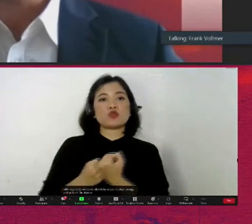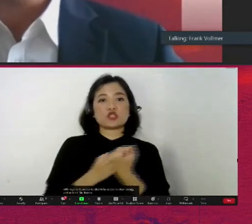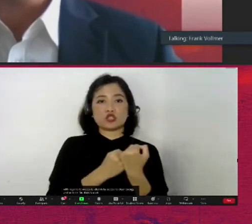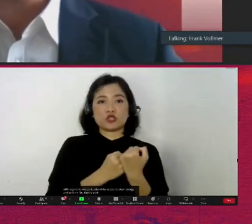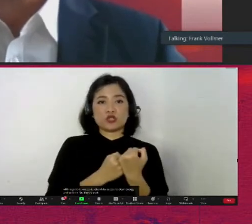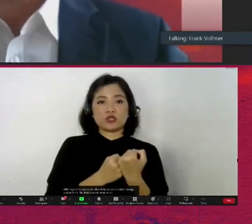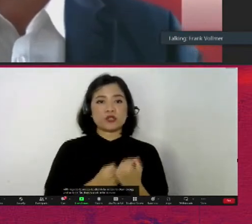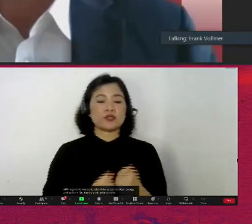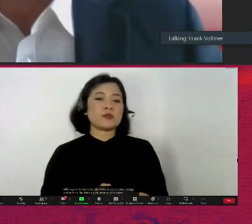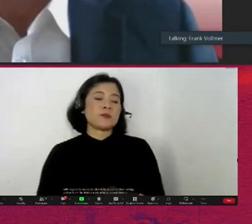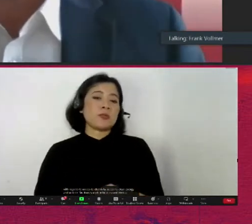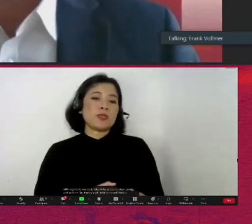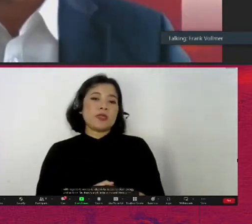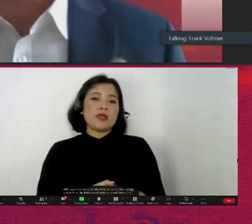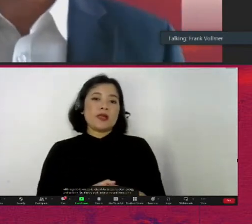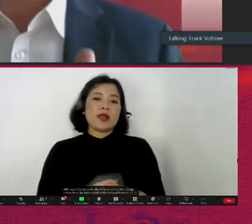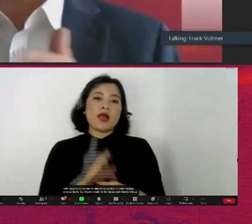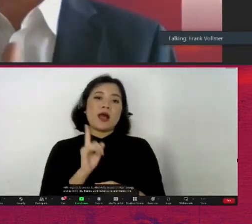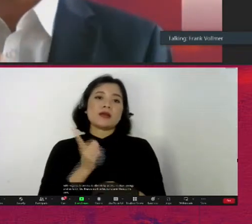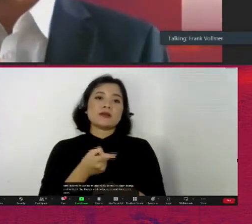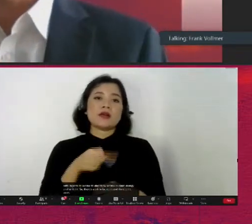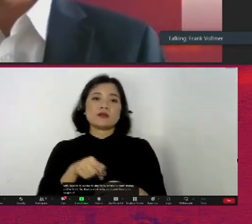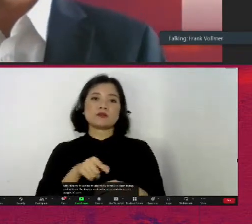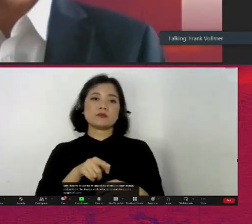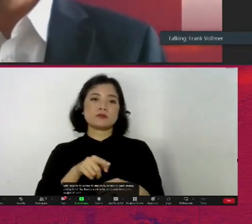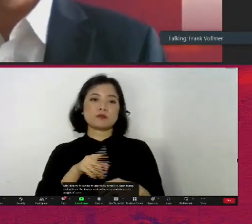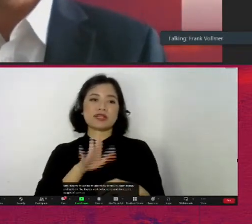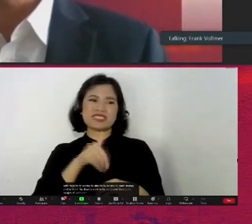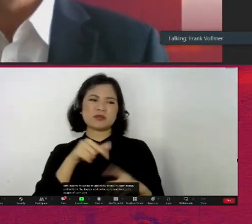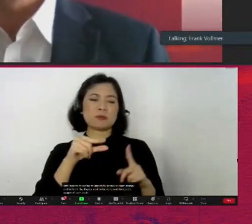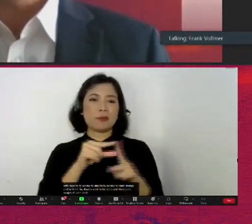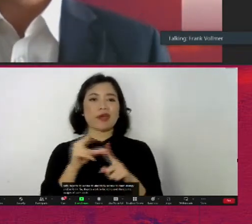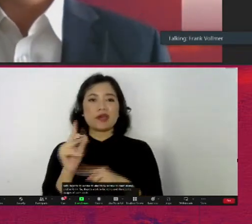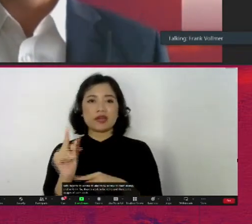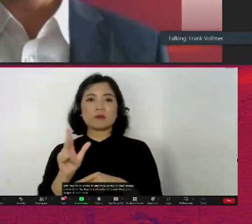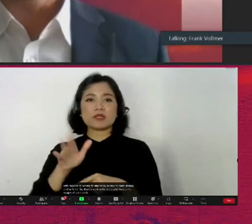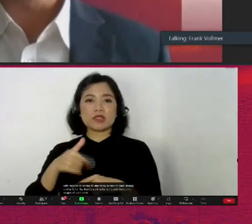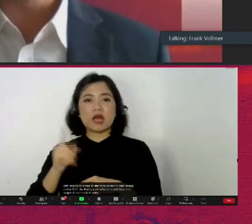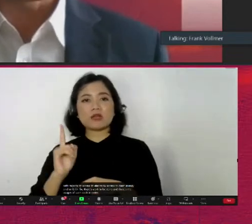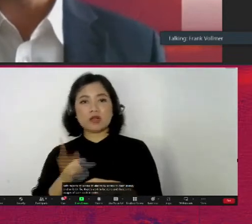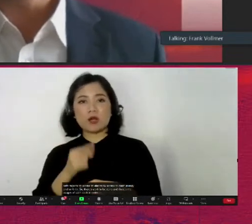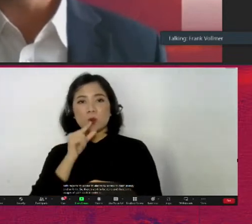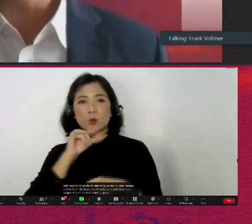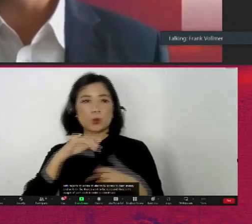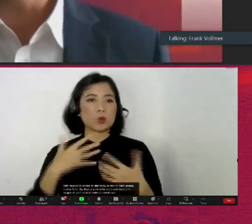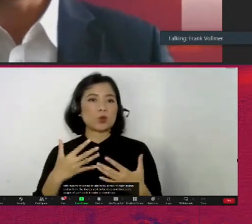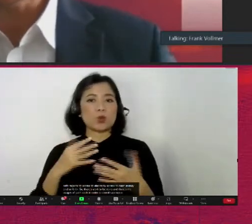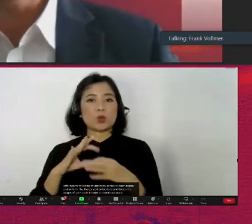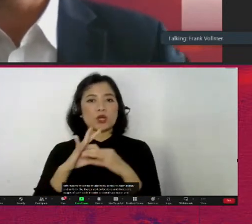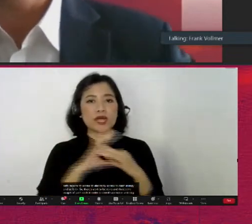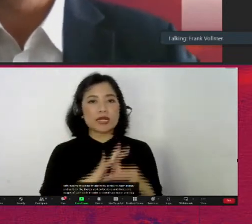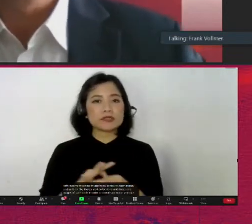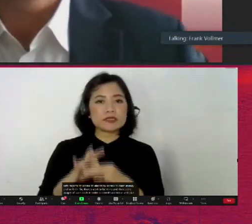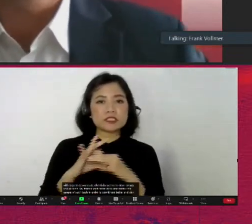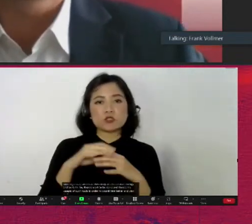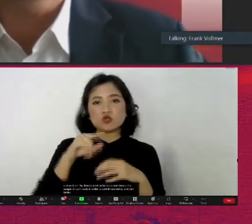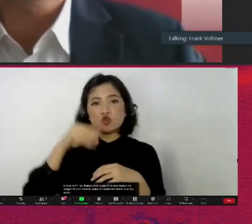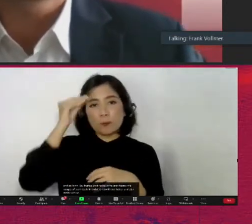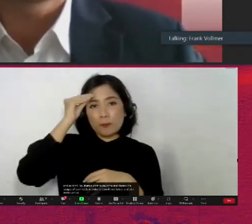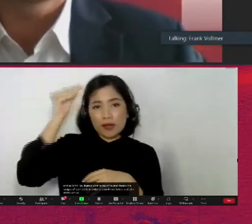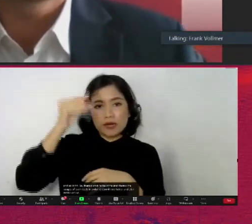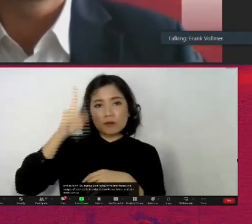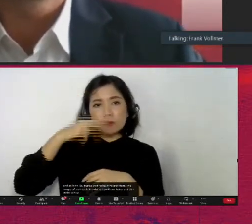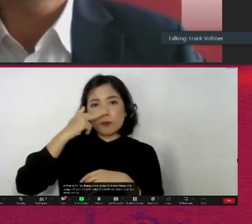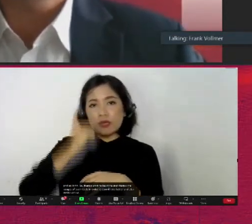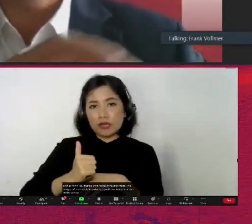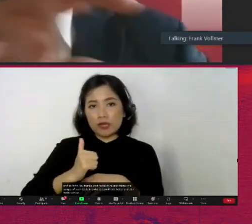there's work to be done, and there's usages of such tools in order to coordinate better and plan better